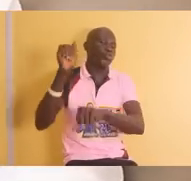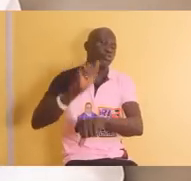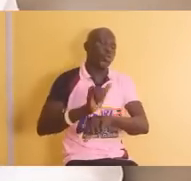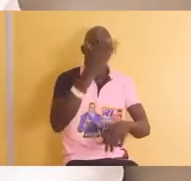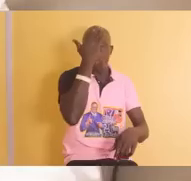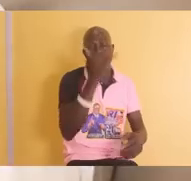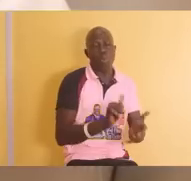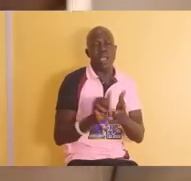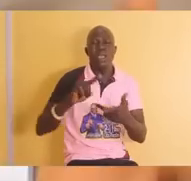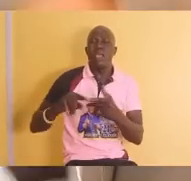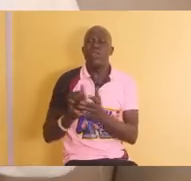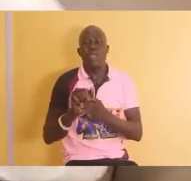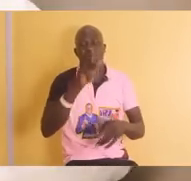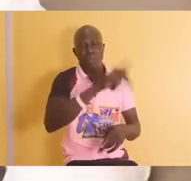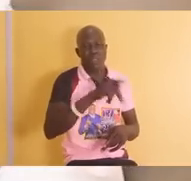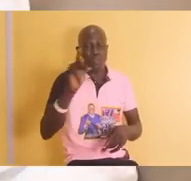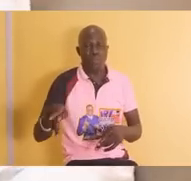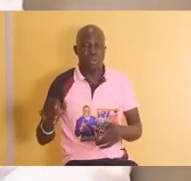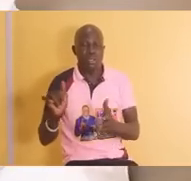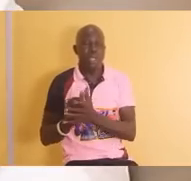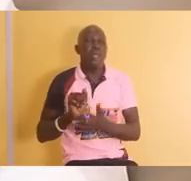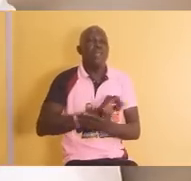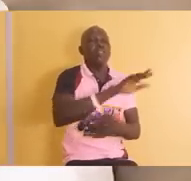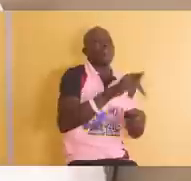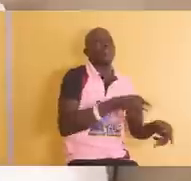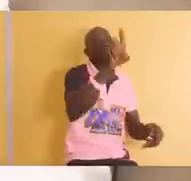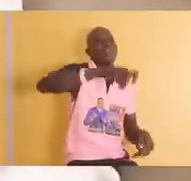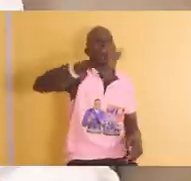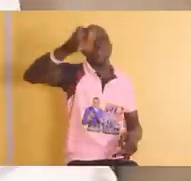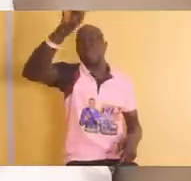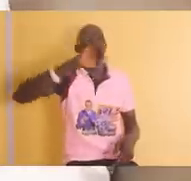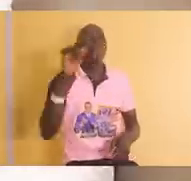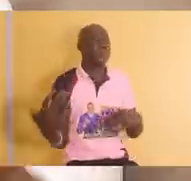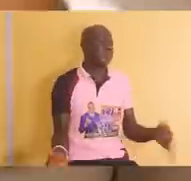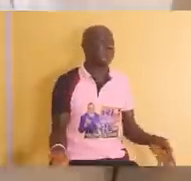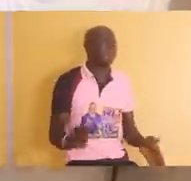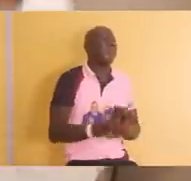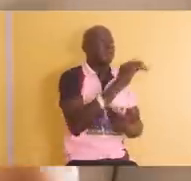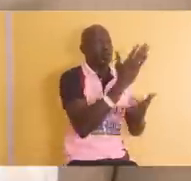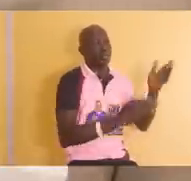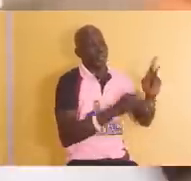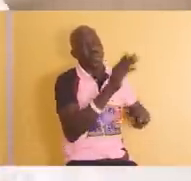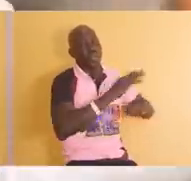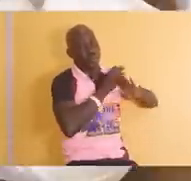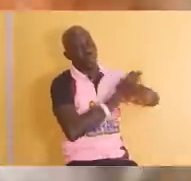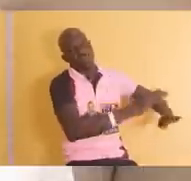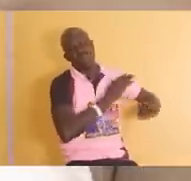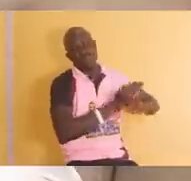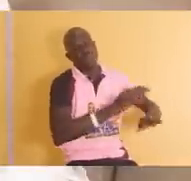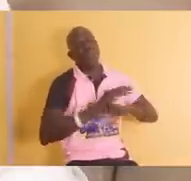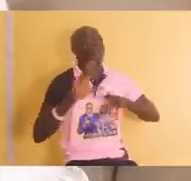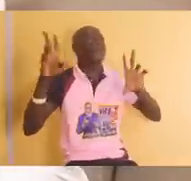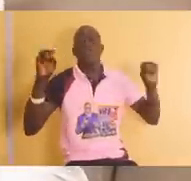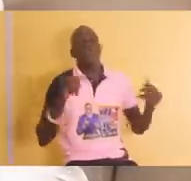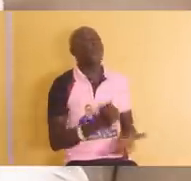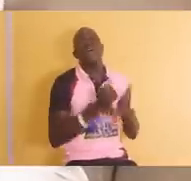de? Why? Passport mi be lowo re. You have a passport. Okay, okay, o se lo. You can't travel abroad. Awon mi na won block won ko sira lowo. People they block